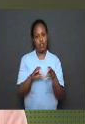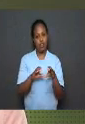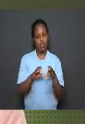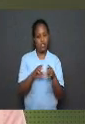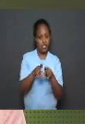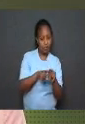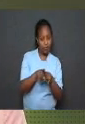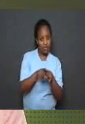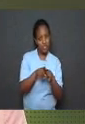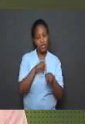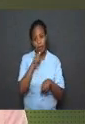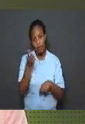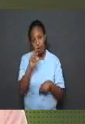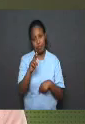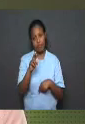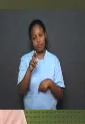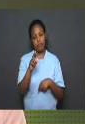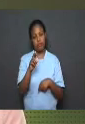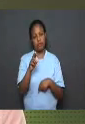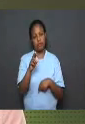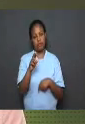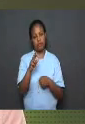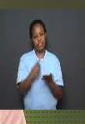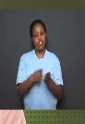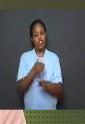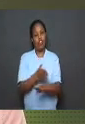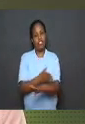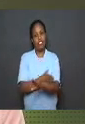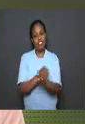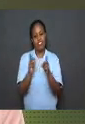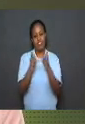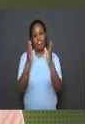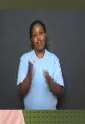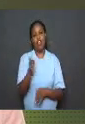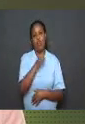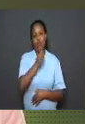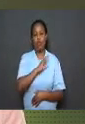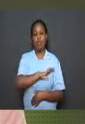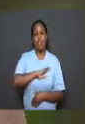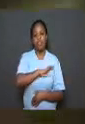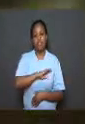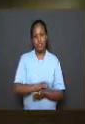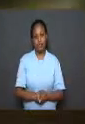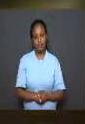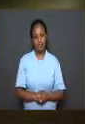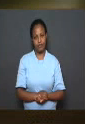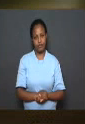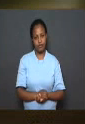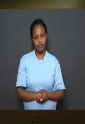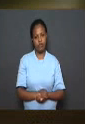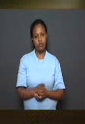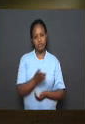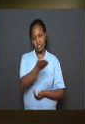and enforces the correction of unjust behavior. You